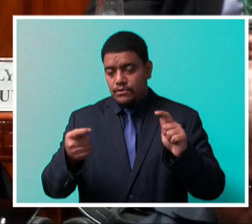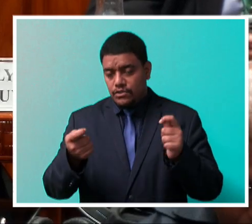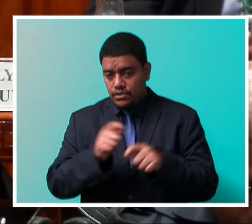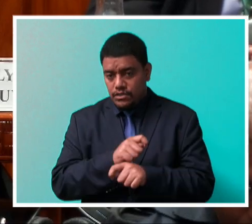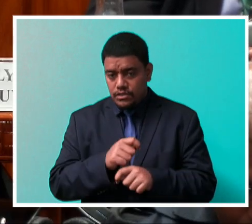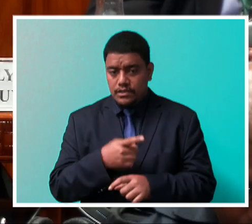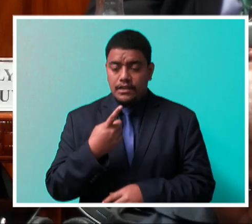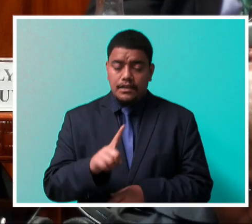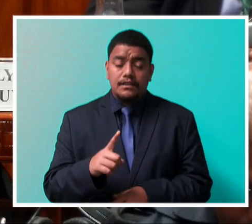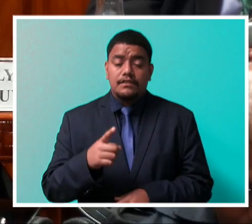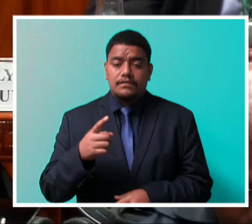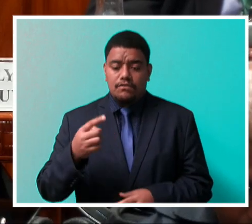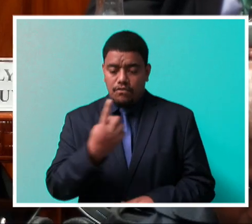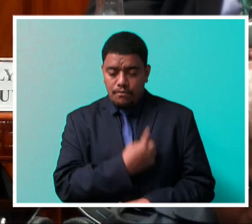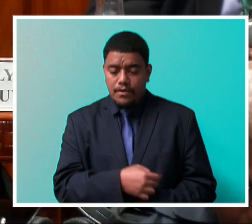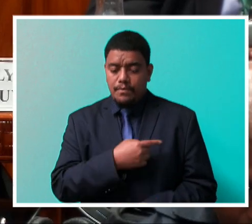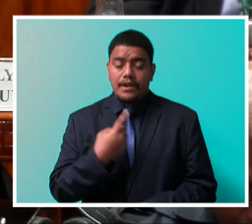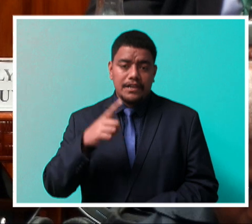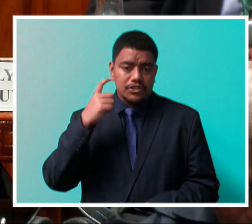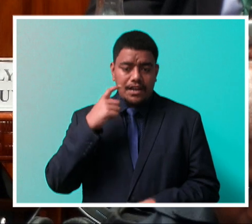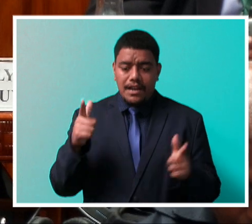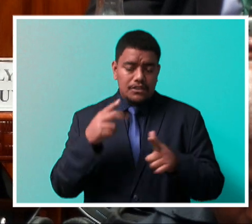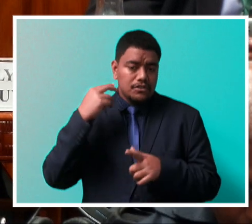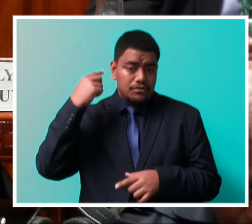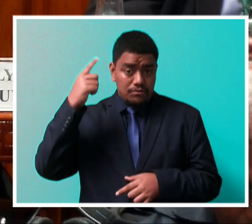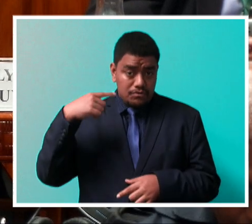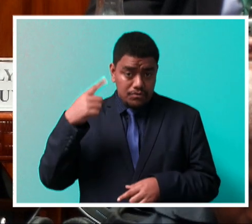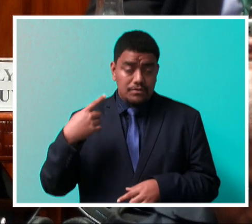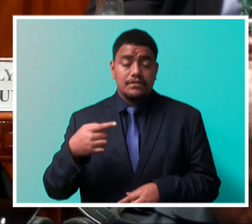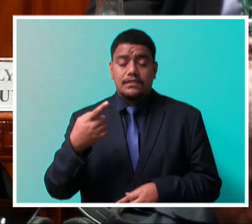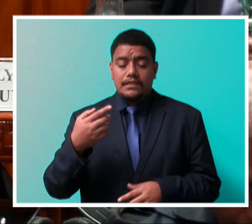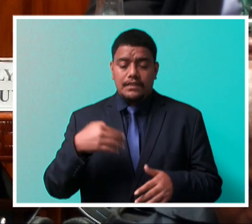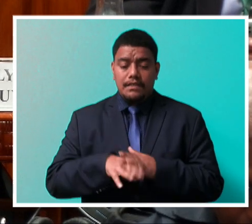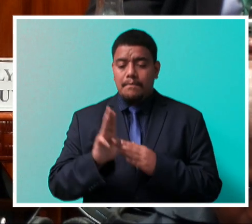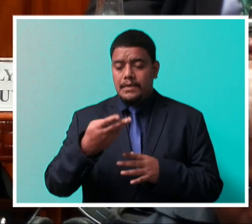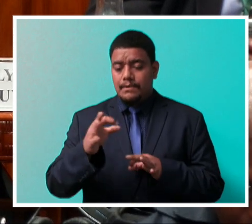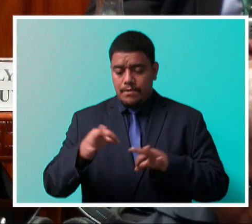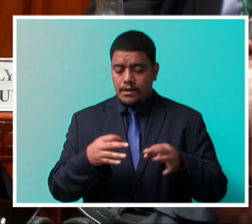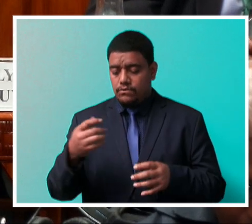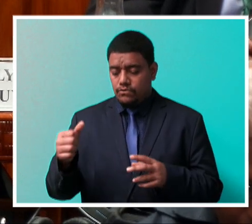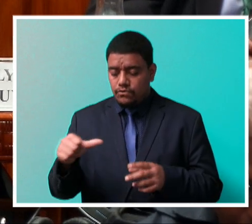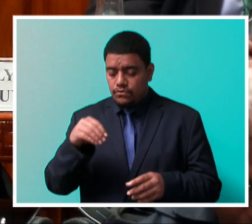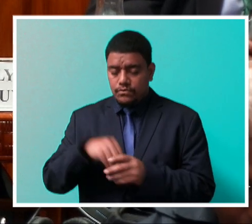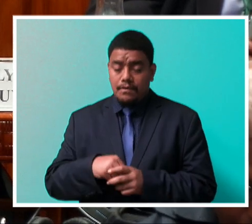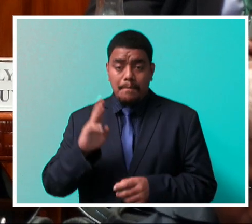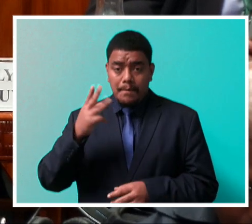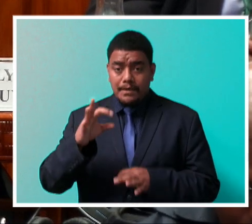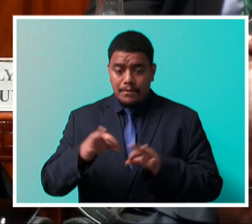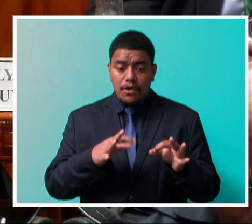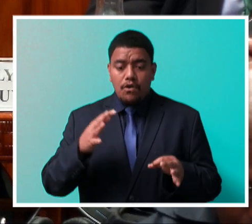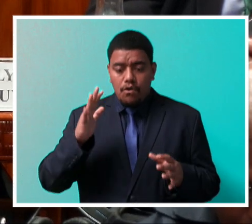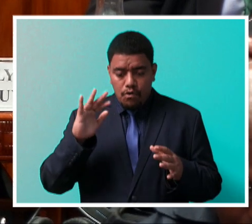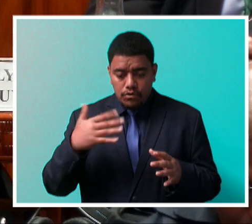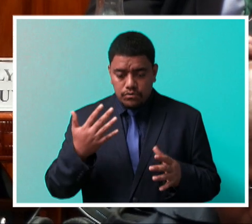Paris Agreement commitments, noise mitigation, and decarbonization in their master plans. The master plan also charts a path